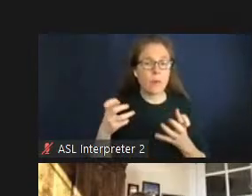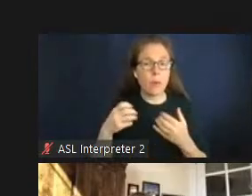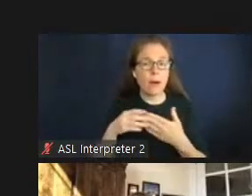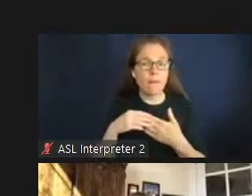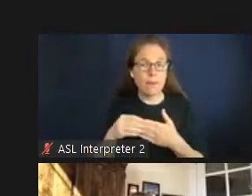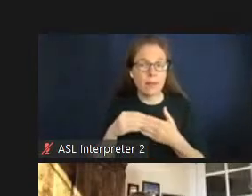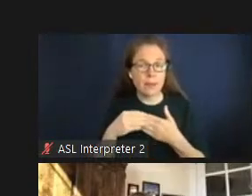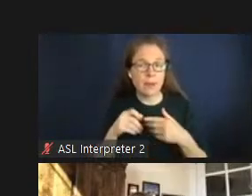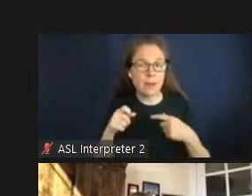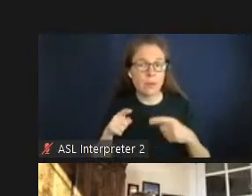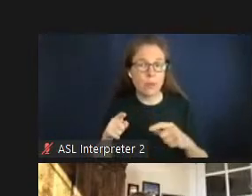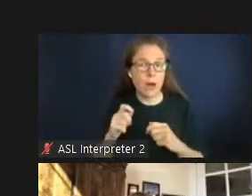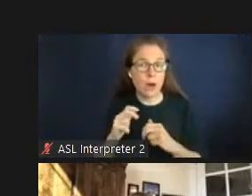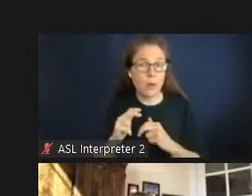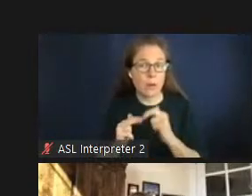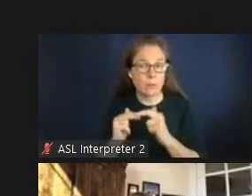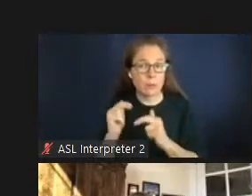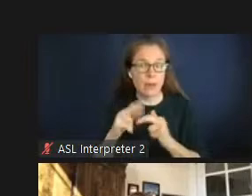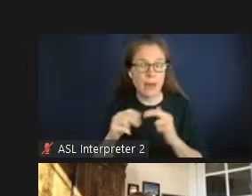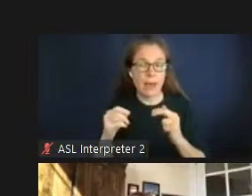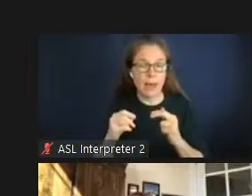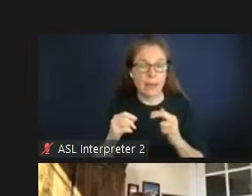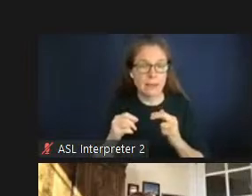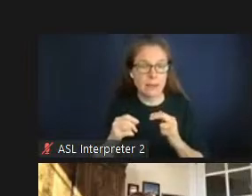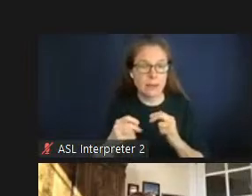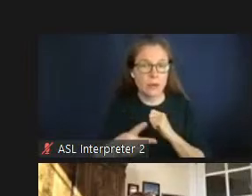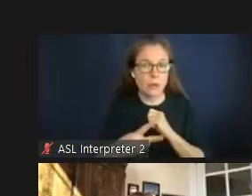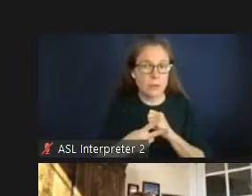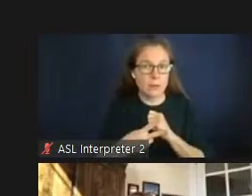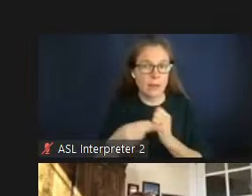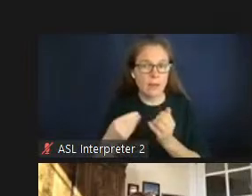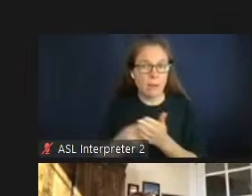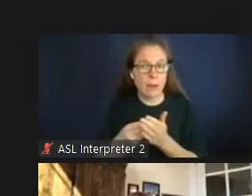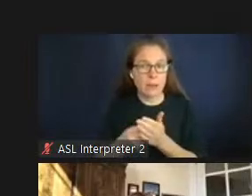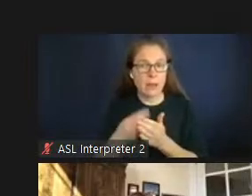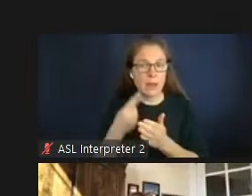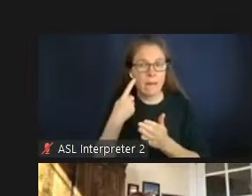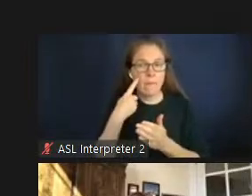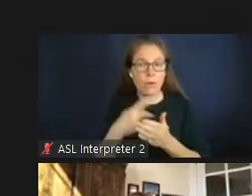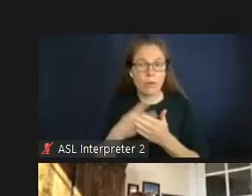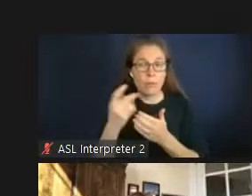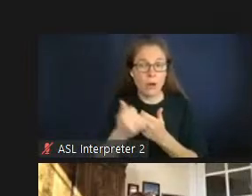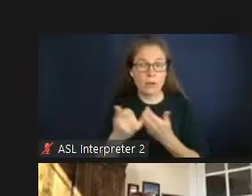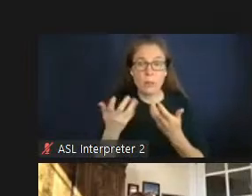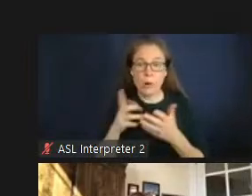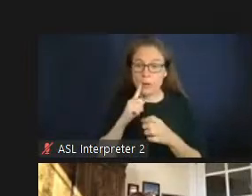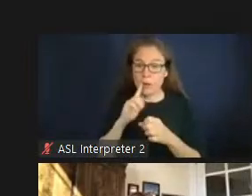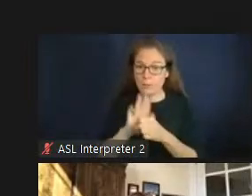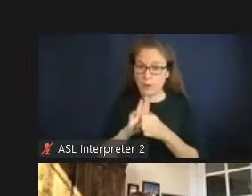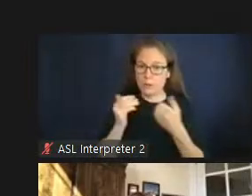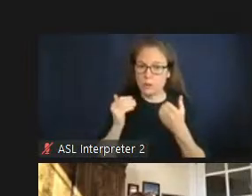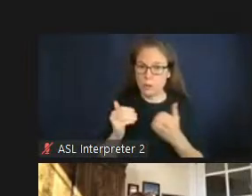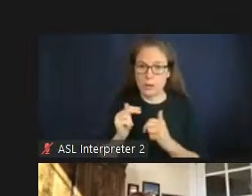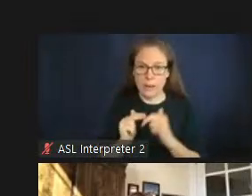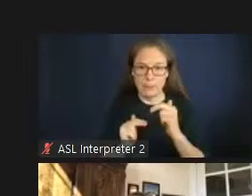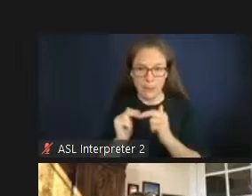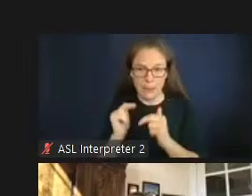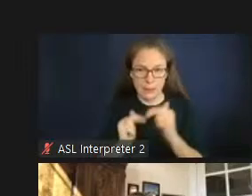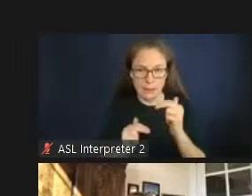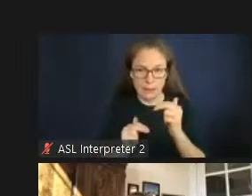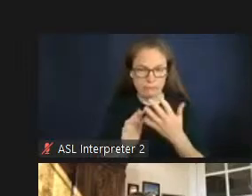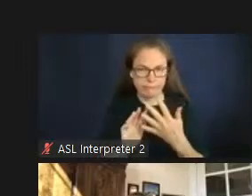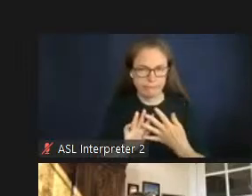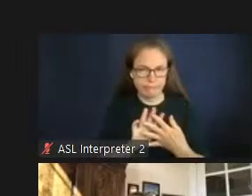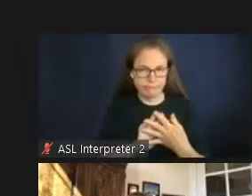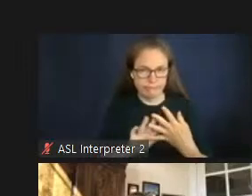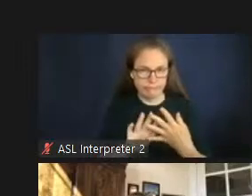begin construction and to preserve funding for the projects that we have committed to build. The budget provides some funds for the closeout